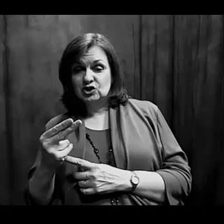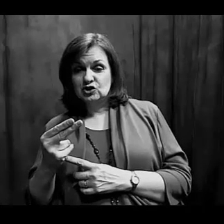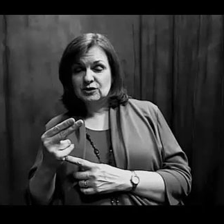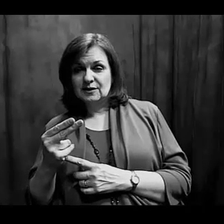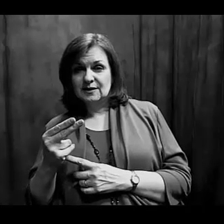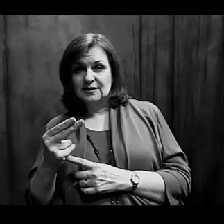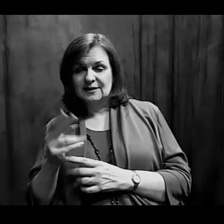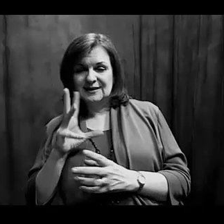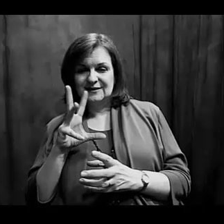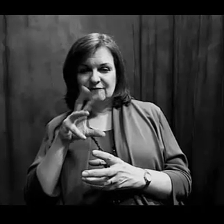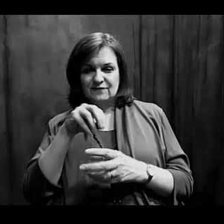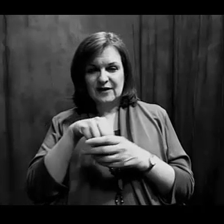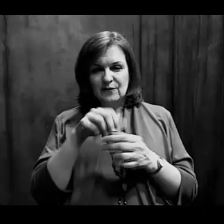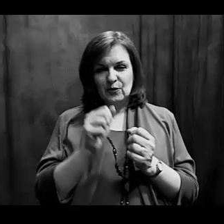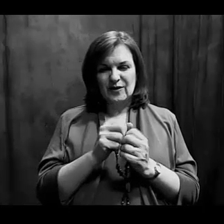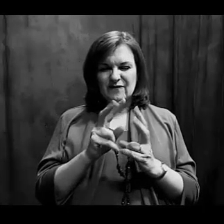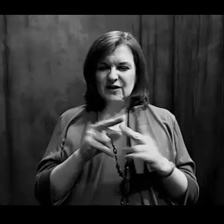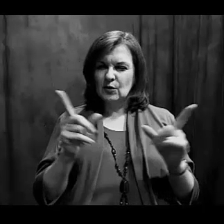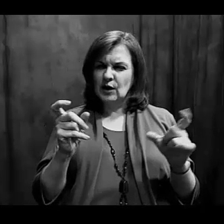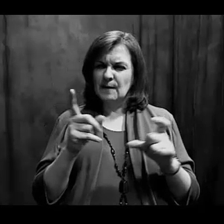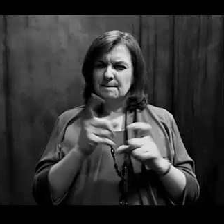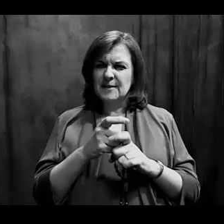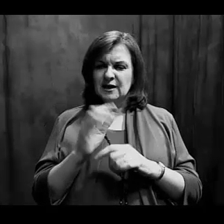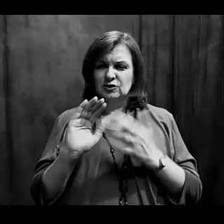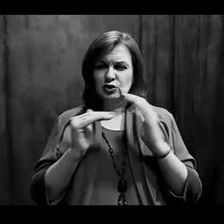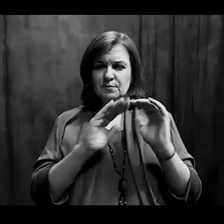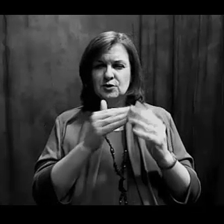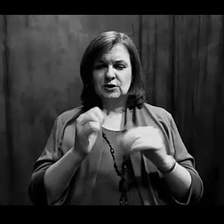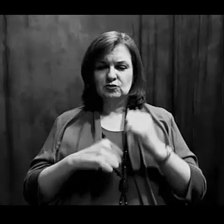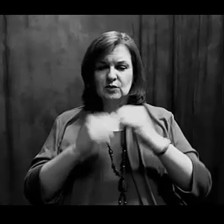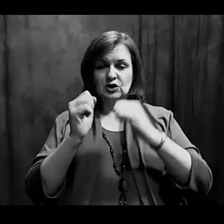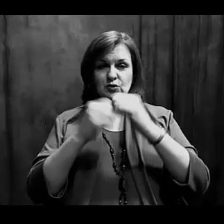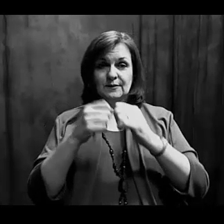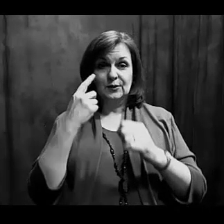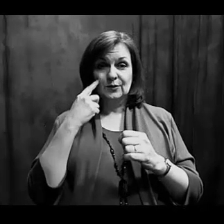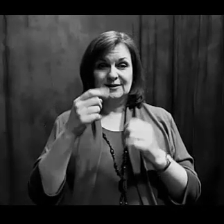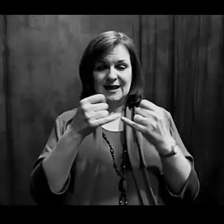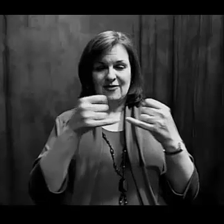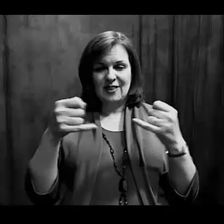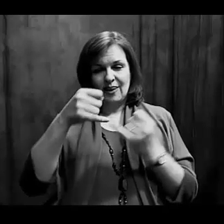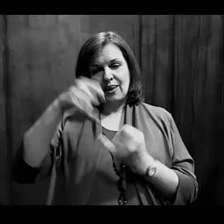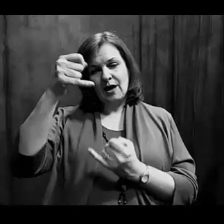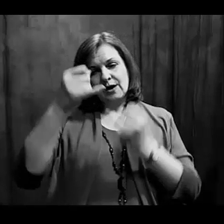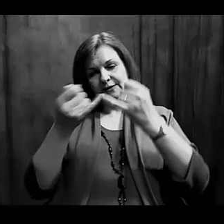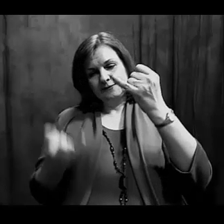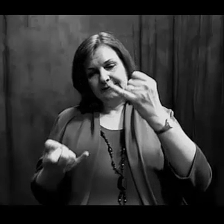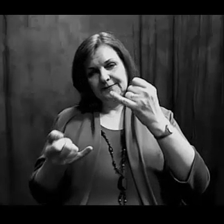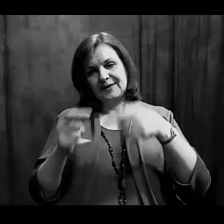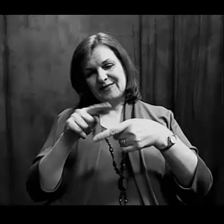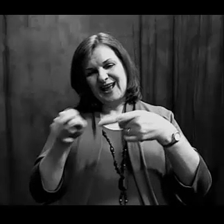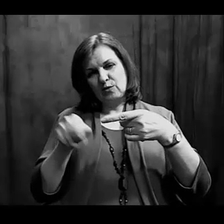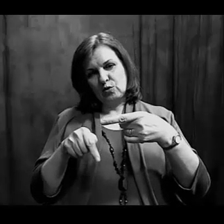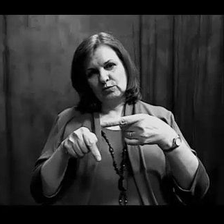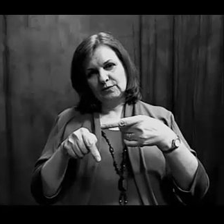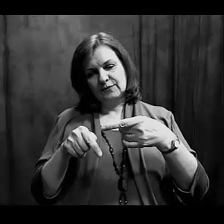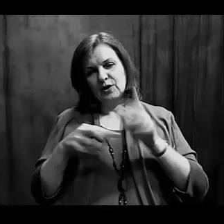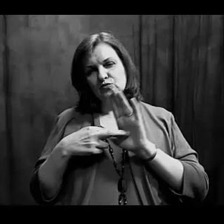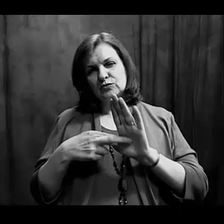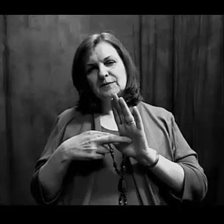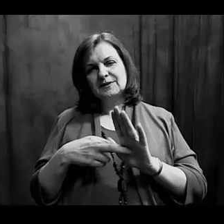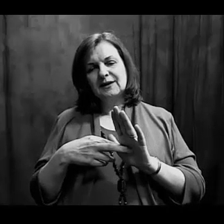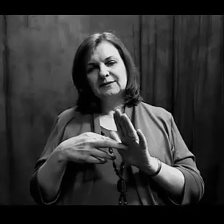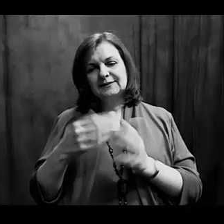of starfish fits in a very complex community structure. So all of the lined arrows